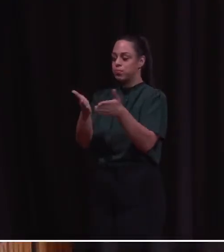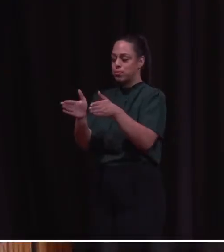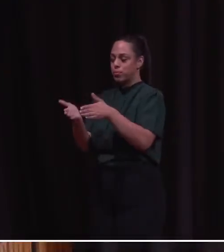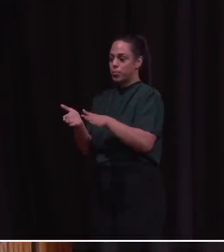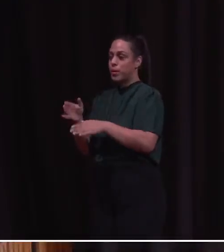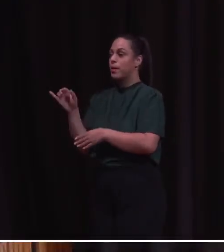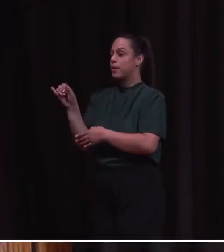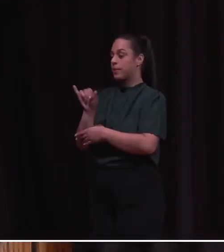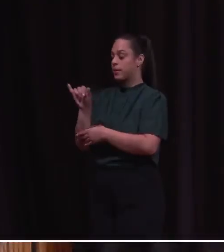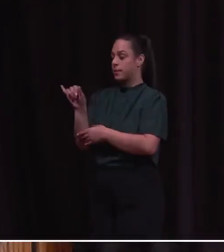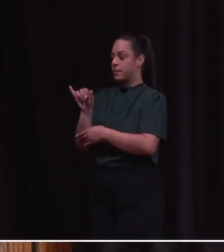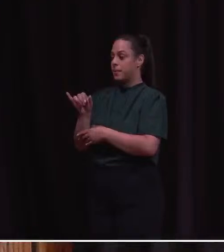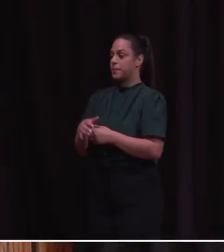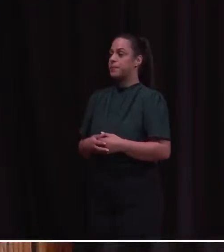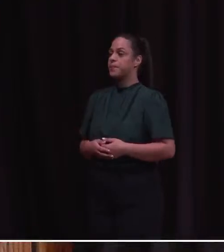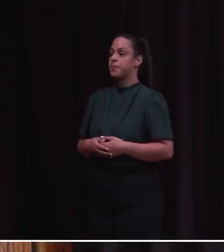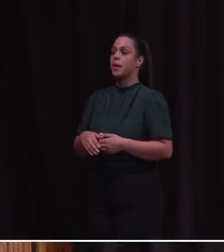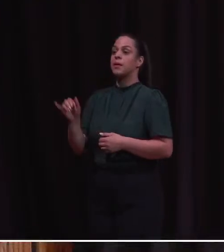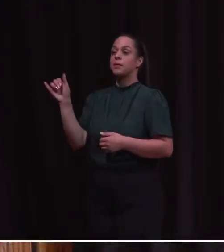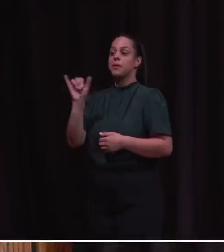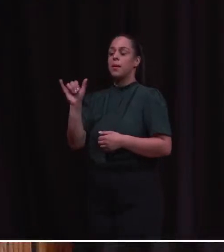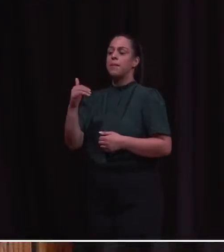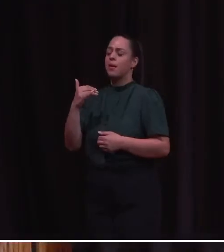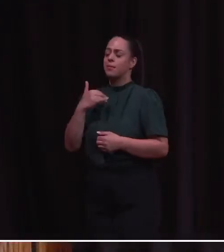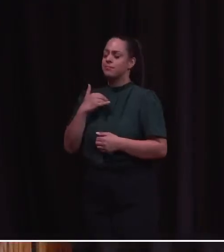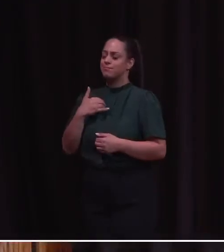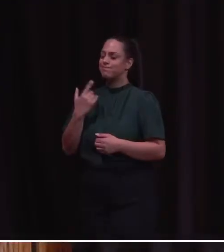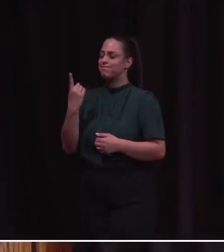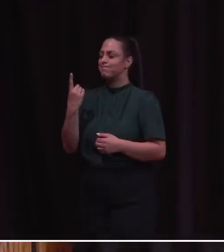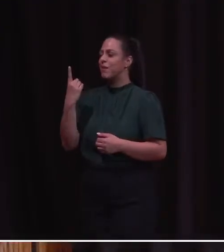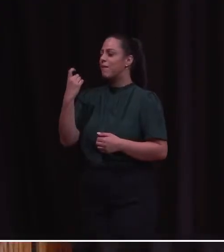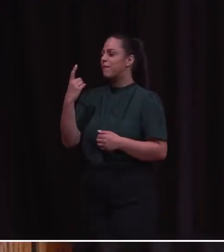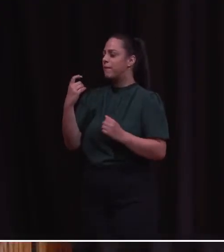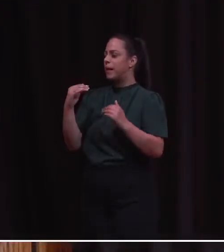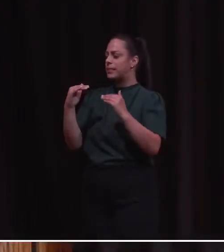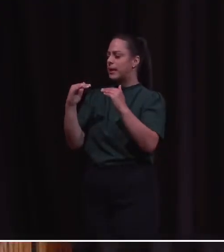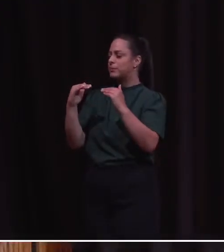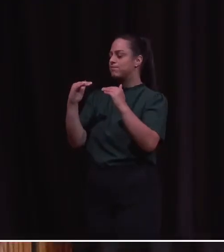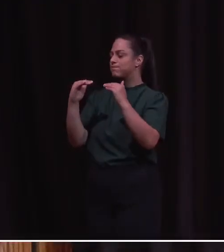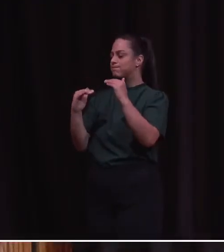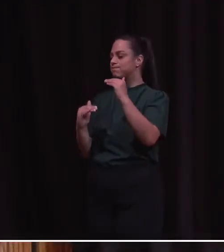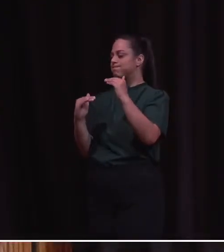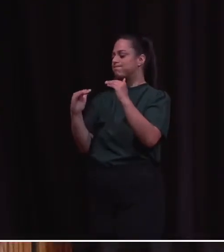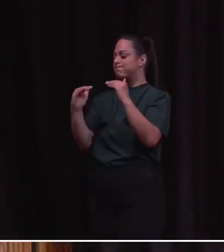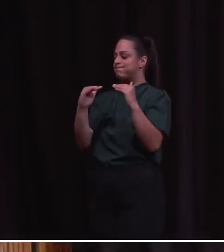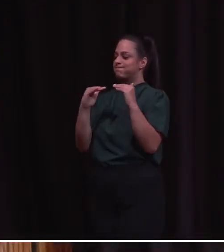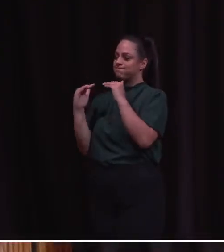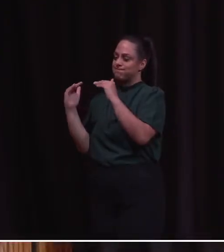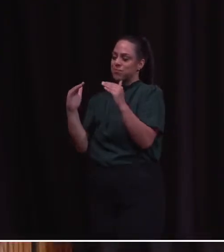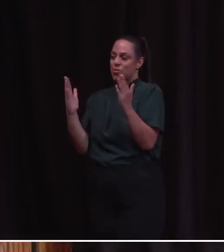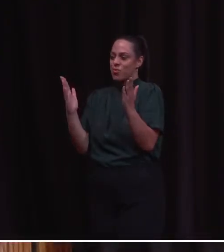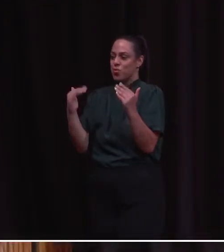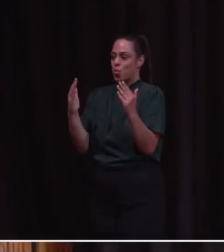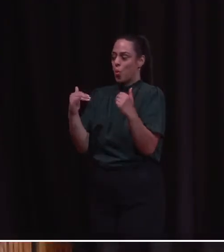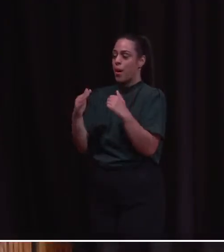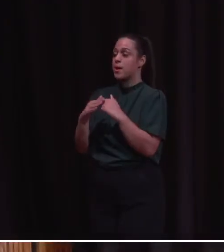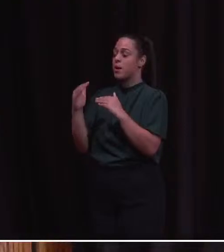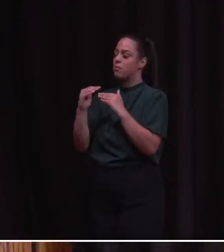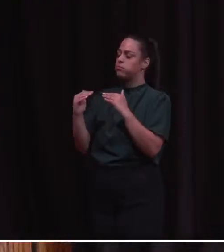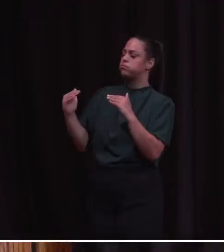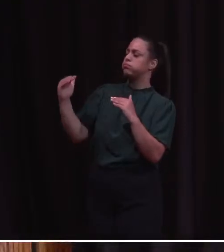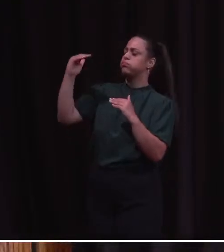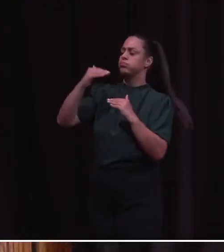white supremacy, to which I draw attention. Perhaps the church fathers remember their own colonial